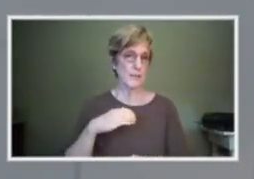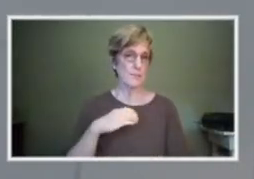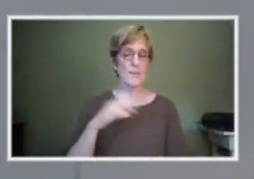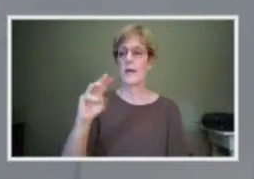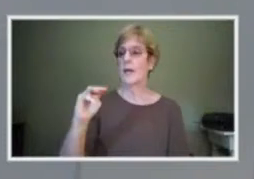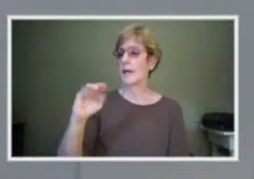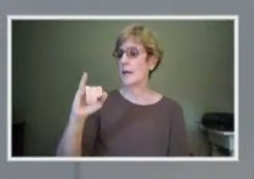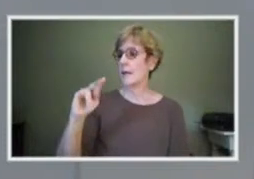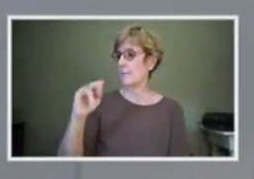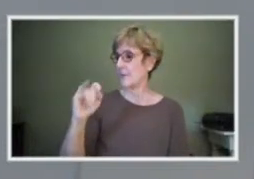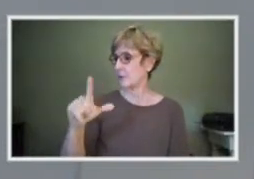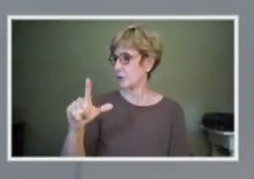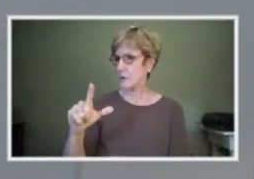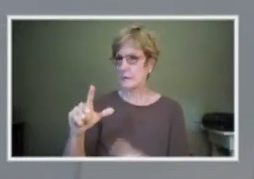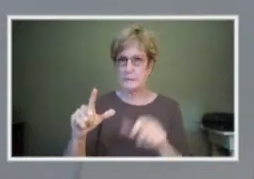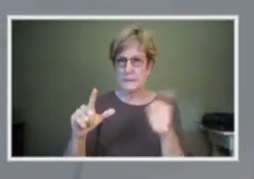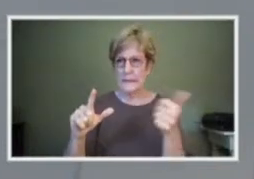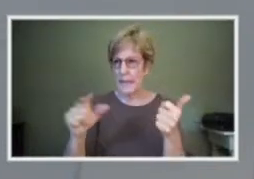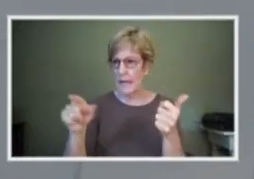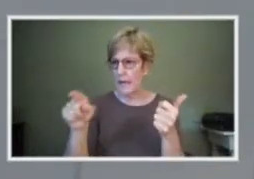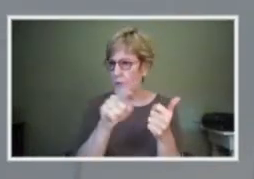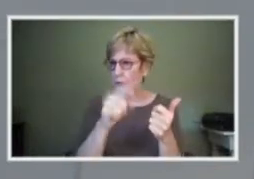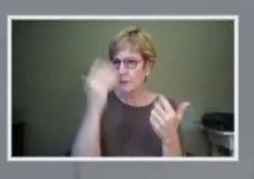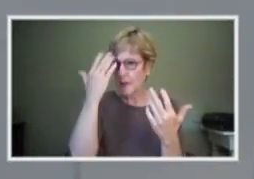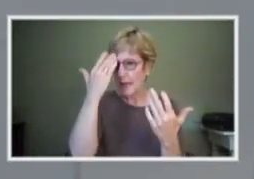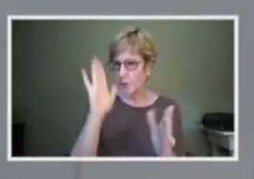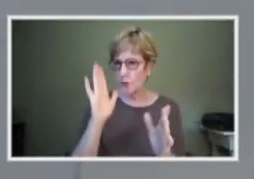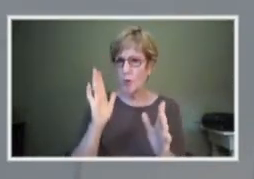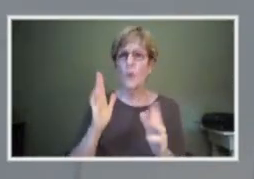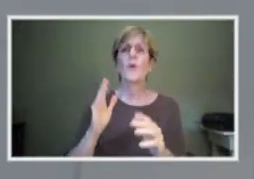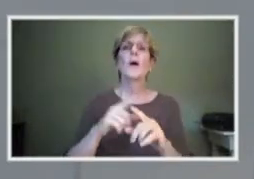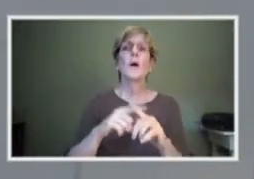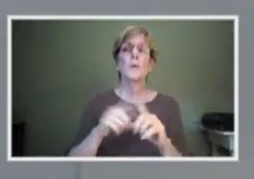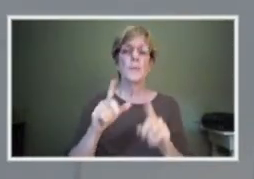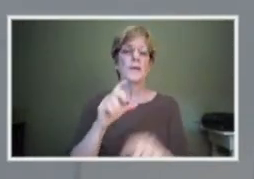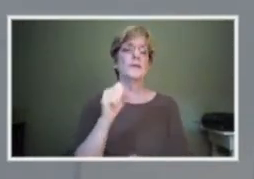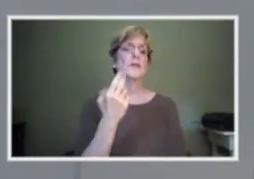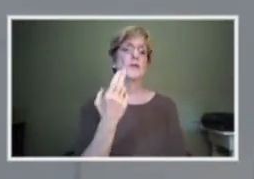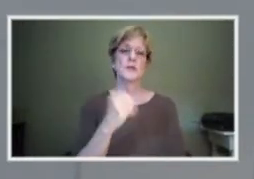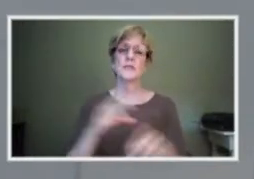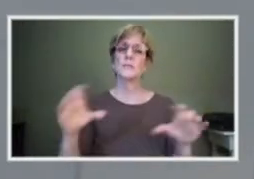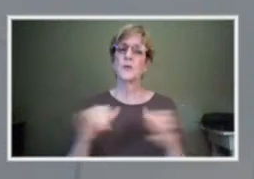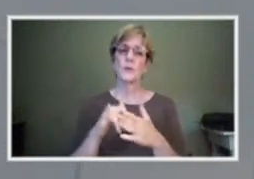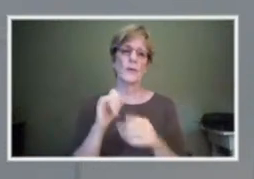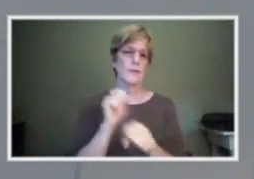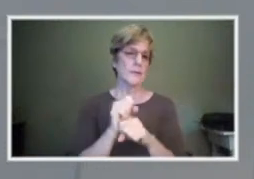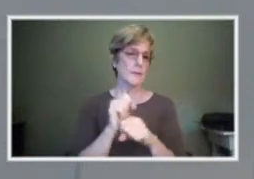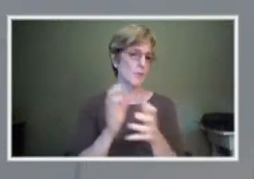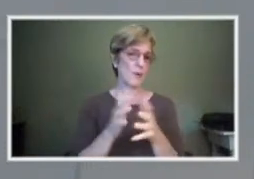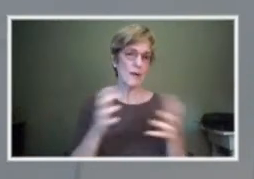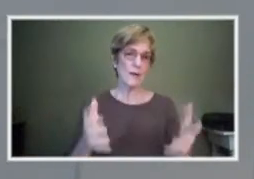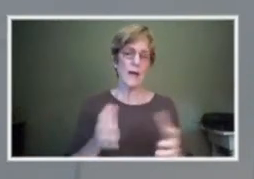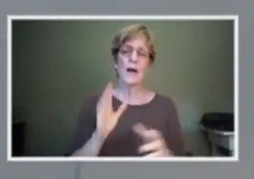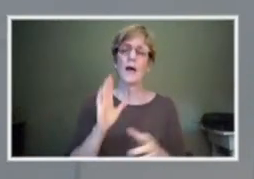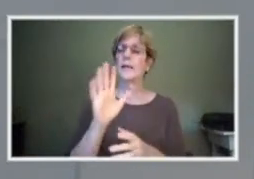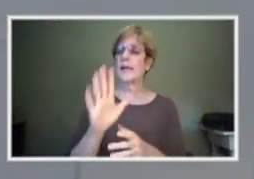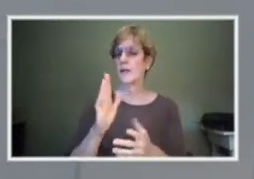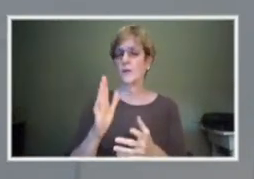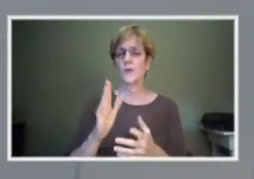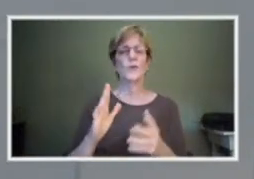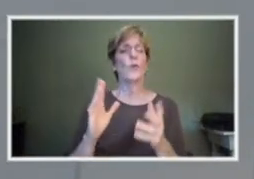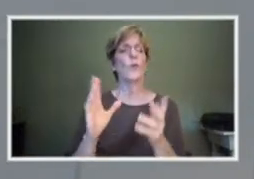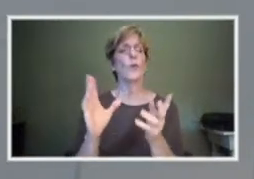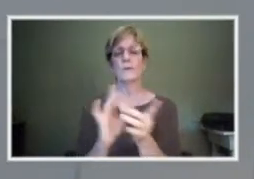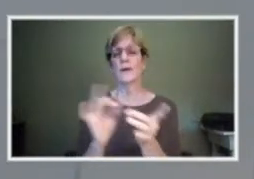don't know the other folks that are joining you, but she's been in this, doing this work a lot, and your contributions are invaluable. You know that, I